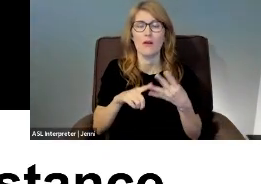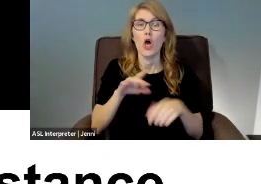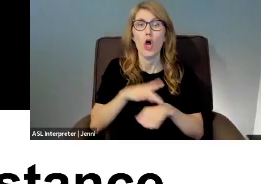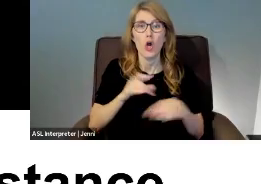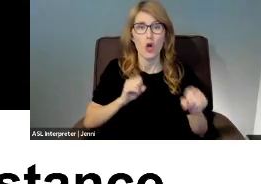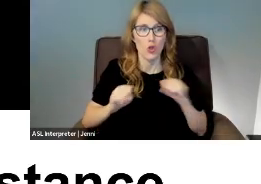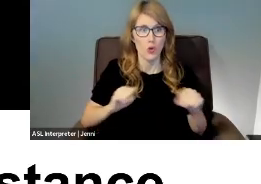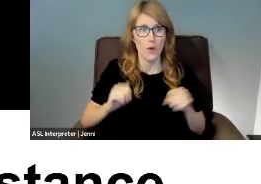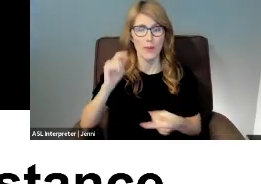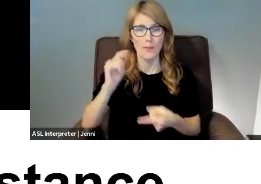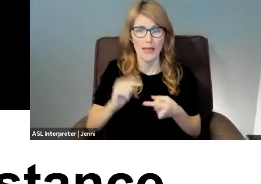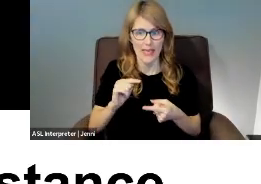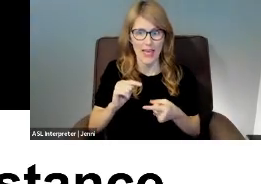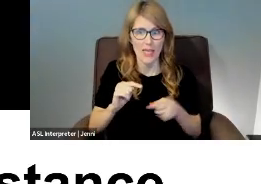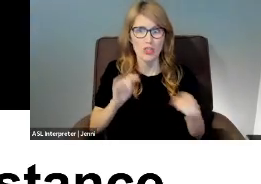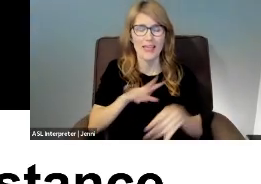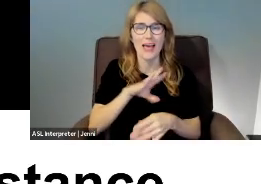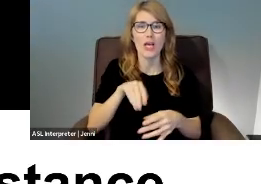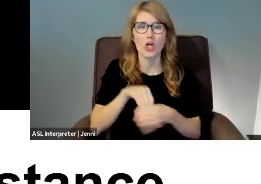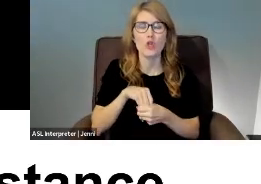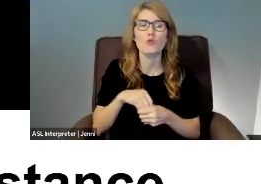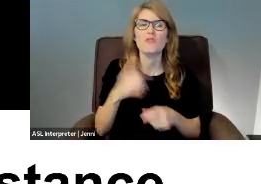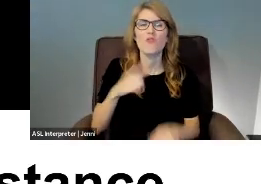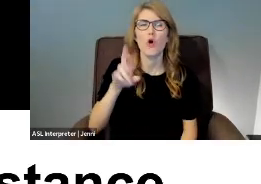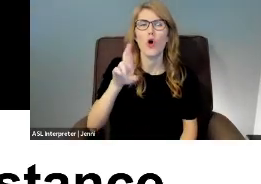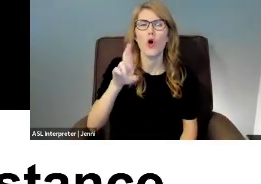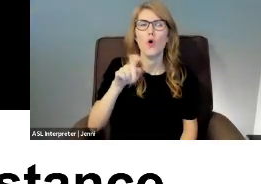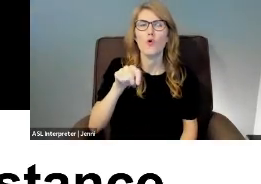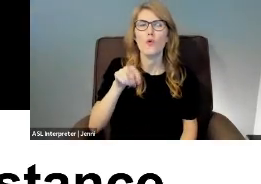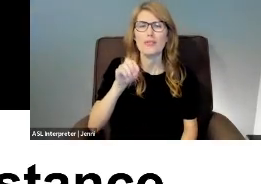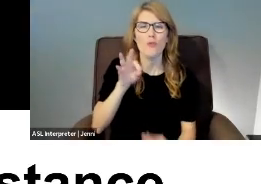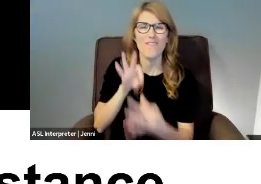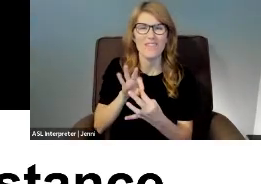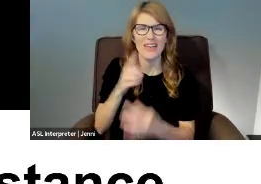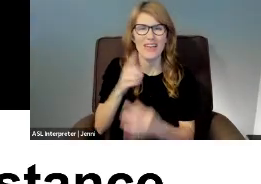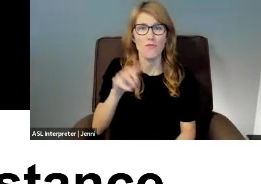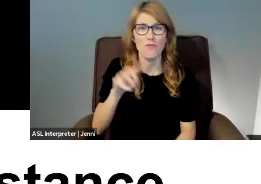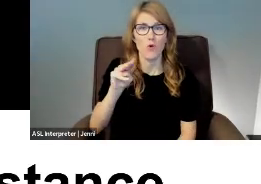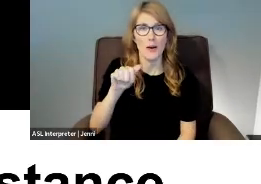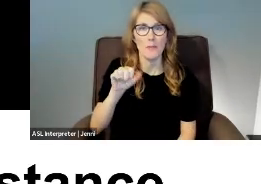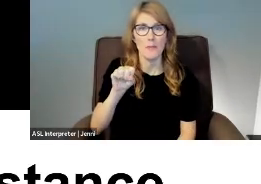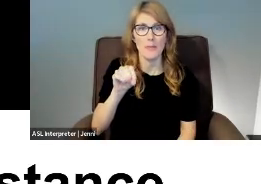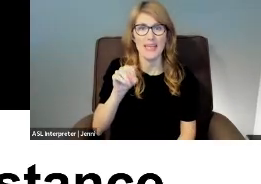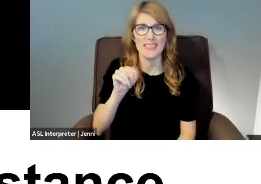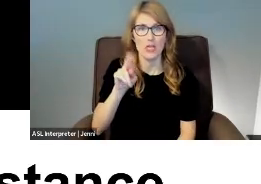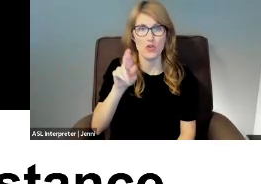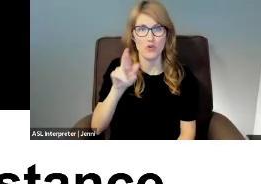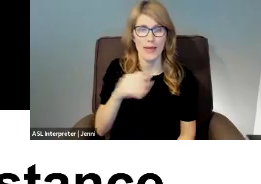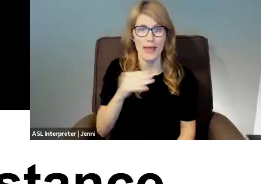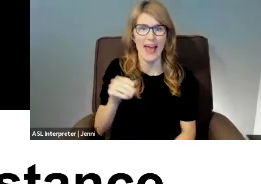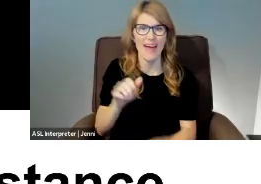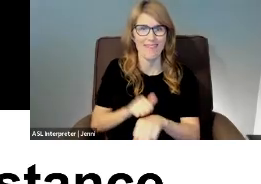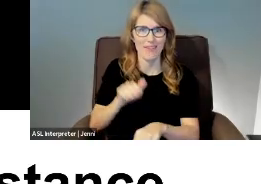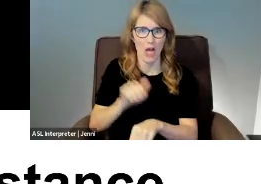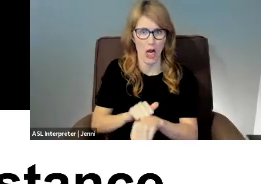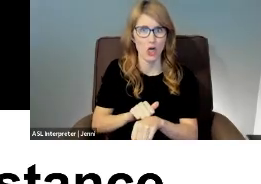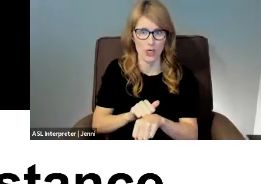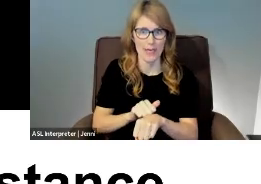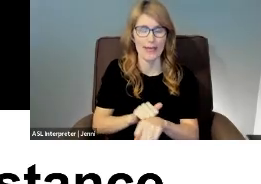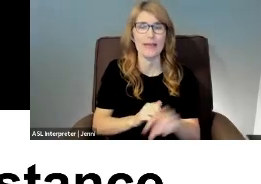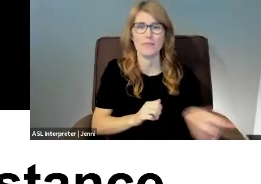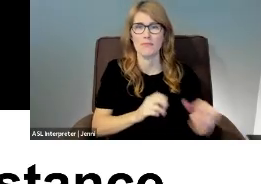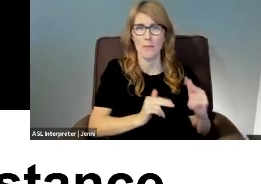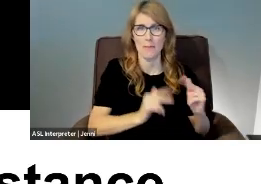and retrofitting masonry buildings and concrete facilities that are vulnerable to ground shaking.